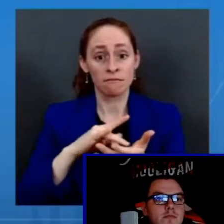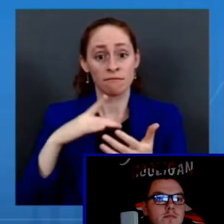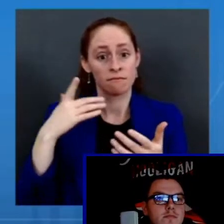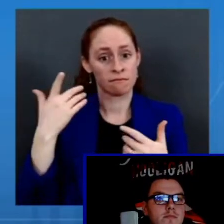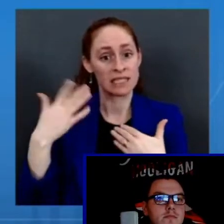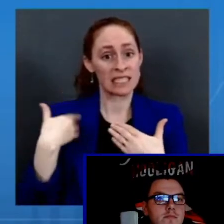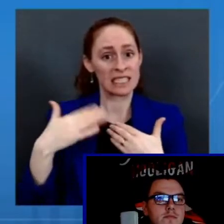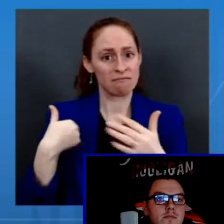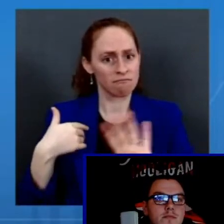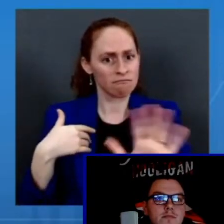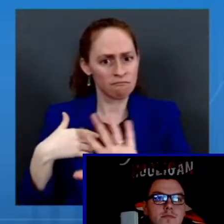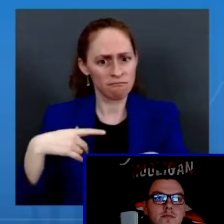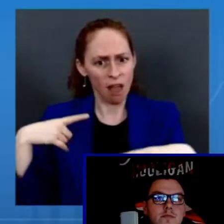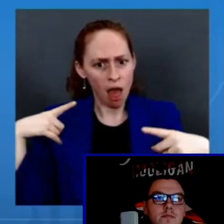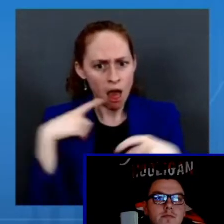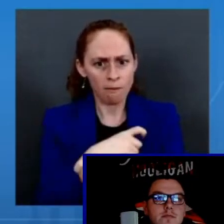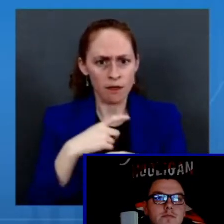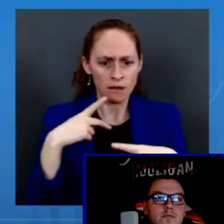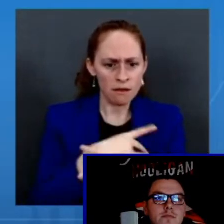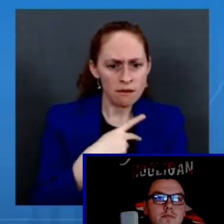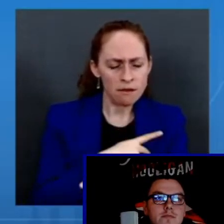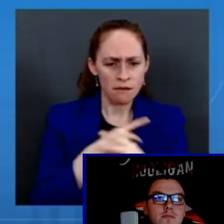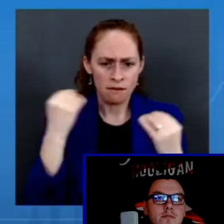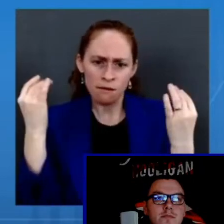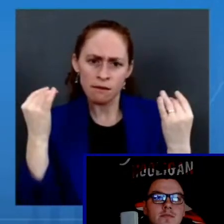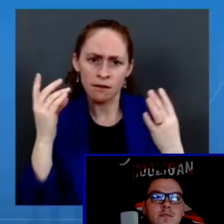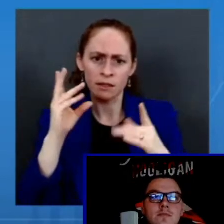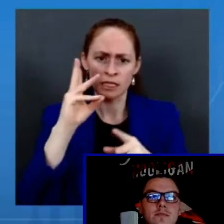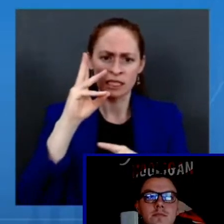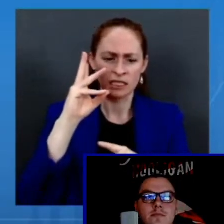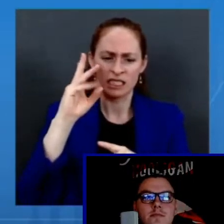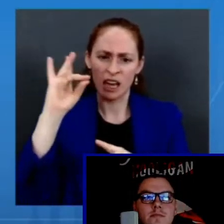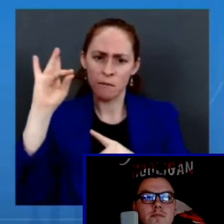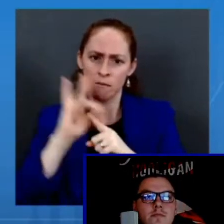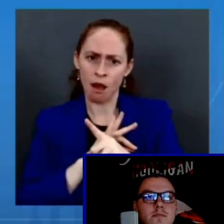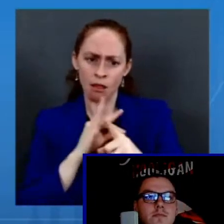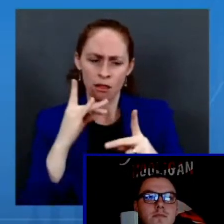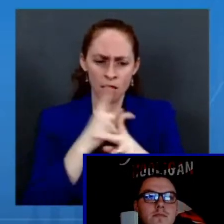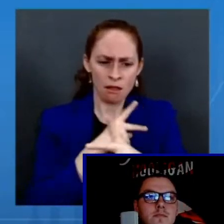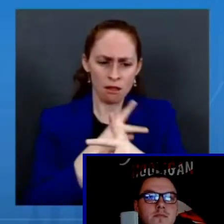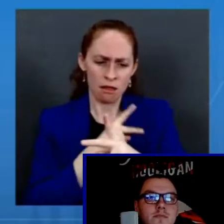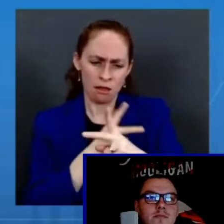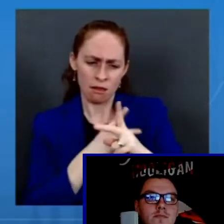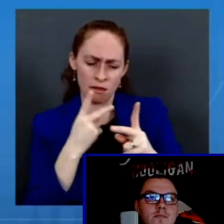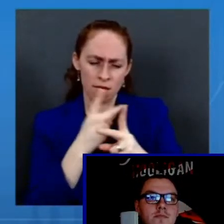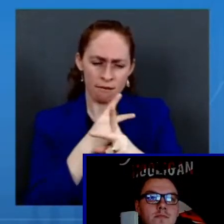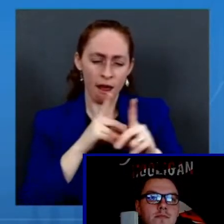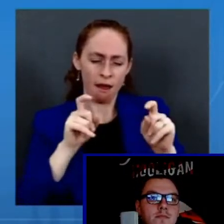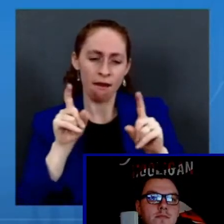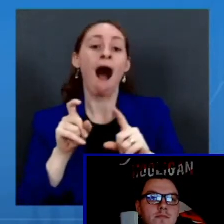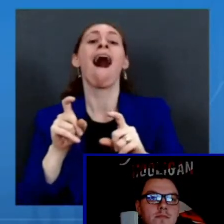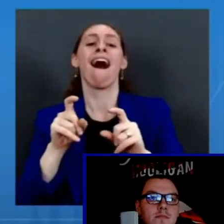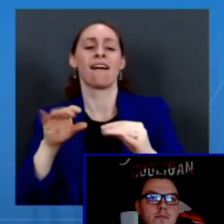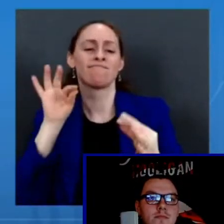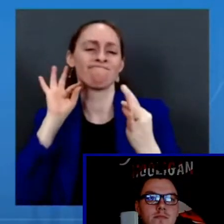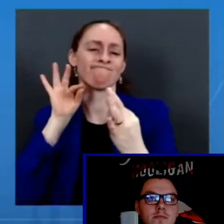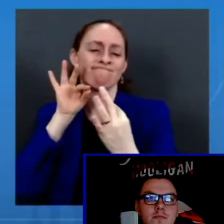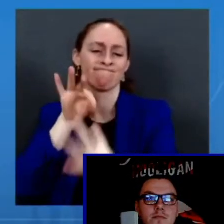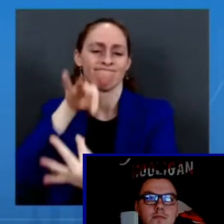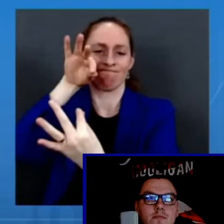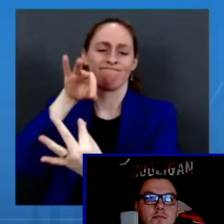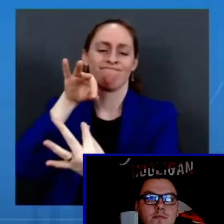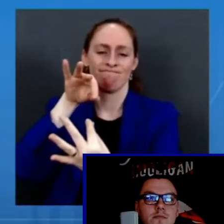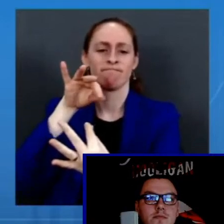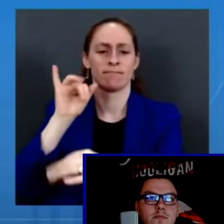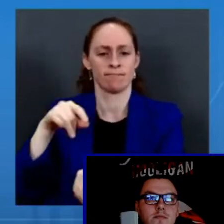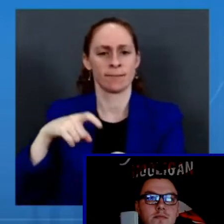these pills take time to manufacture, Pfizer continues to increase their production plans. And now that the pill is